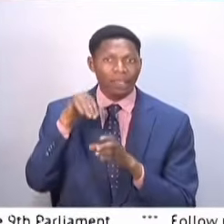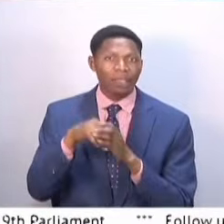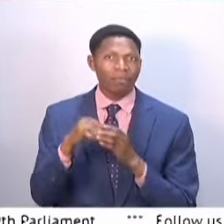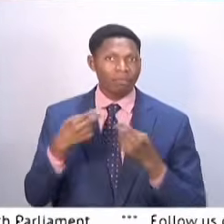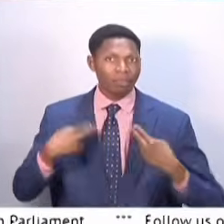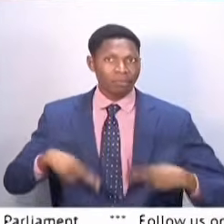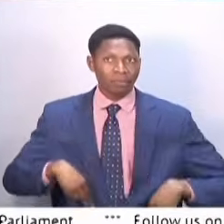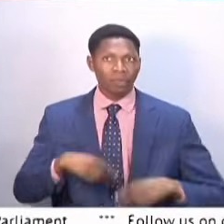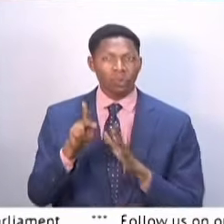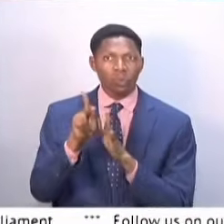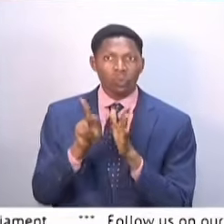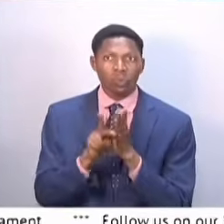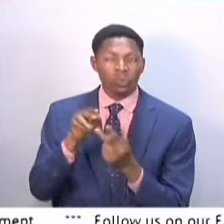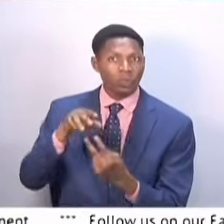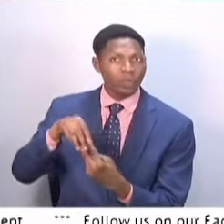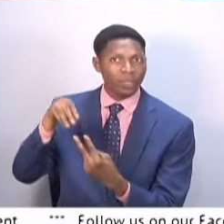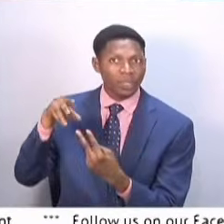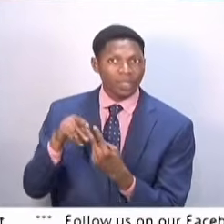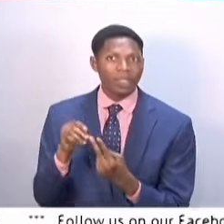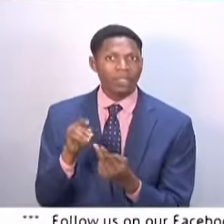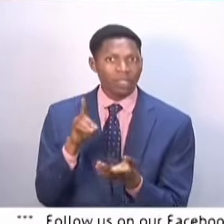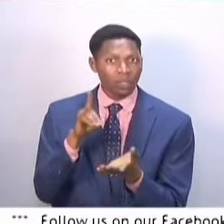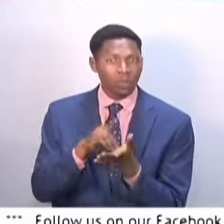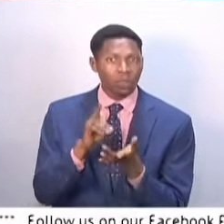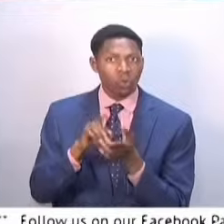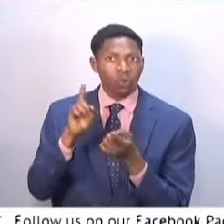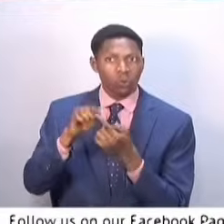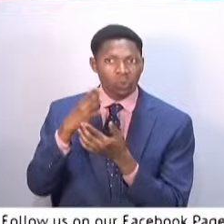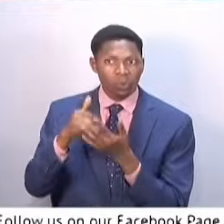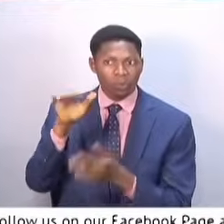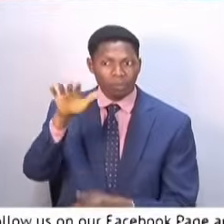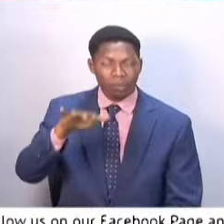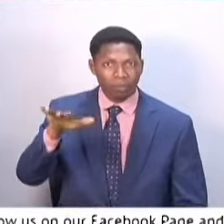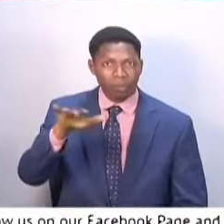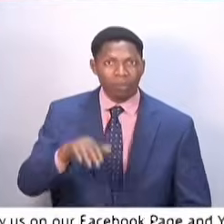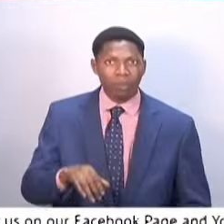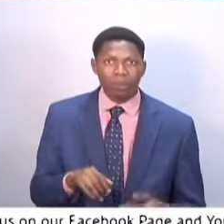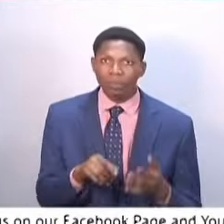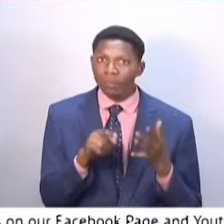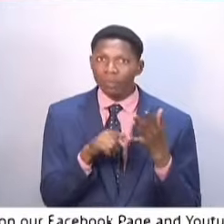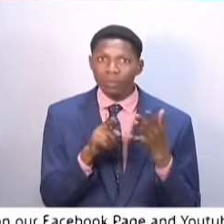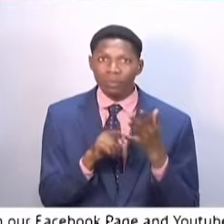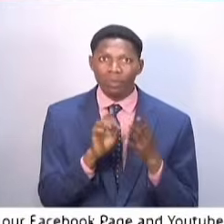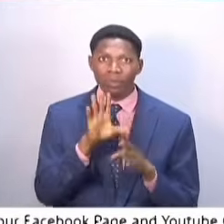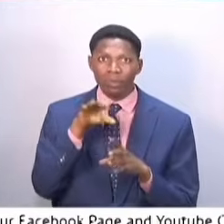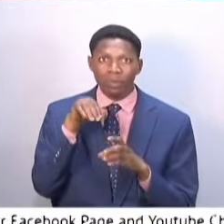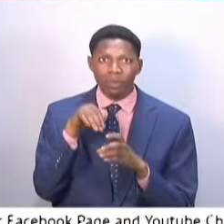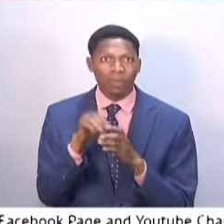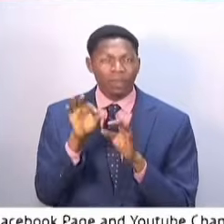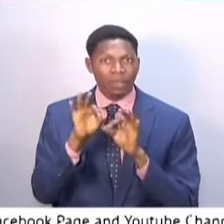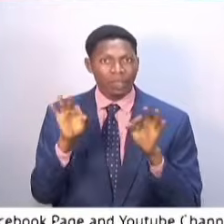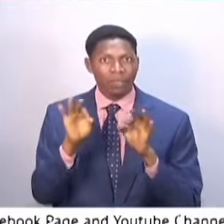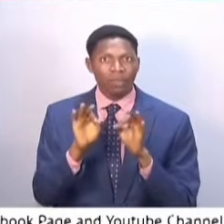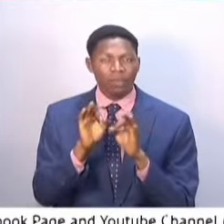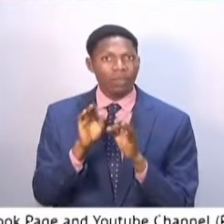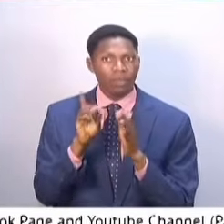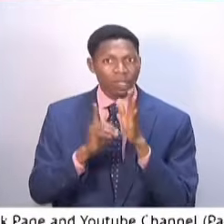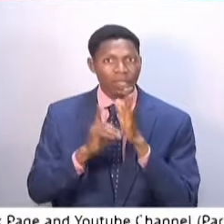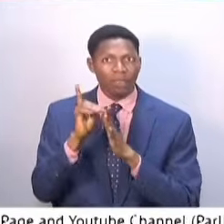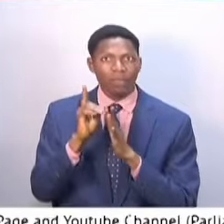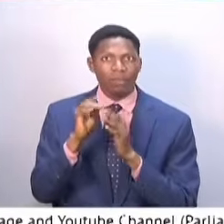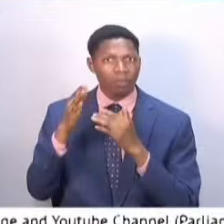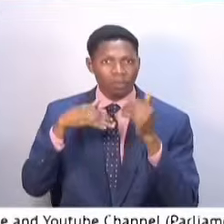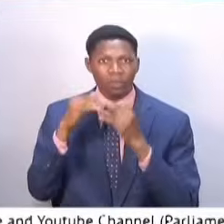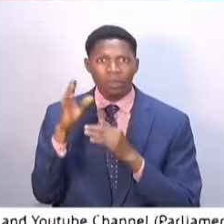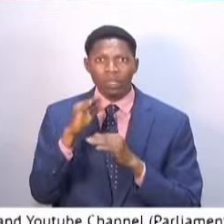to recruit doctors for underserved areas. 5, invest in the faculty development and